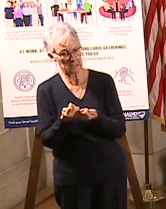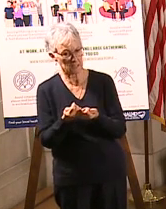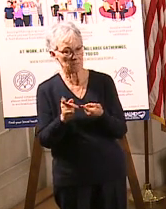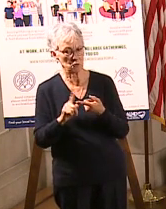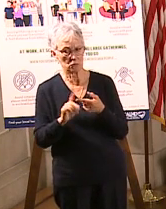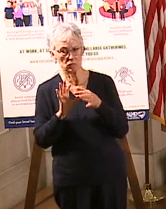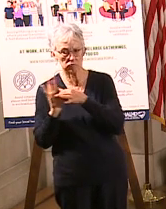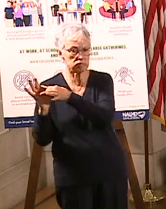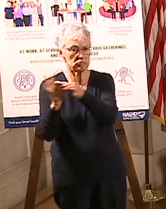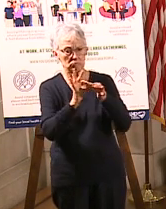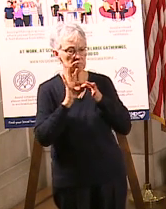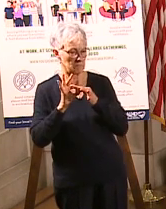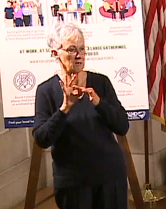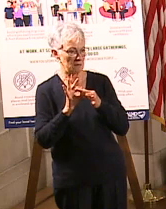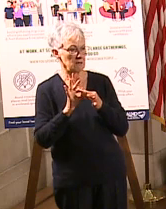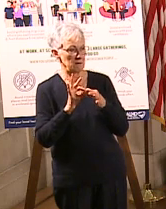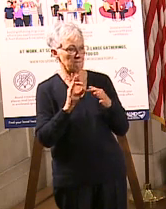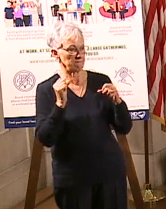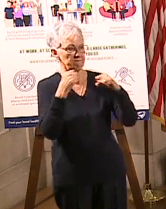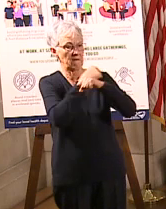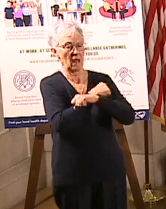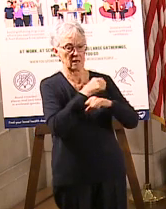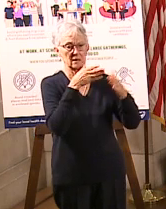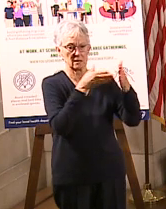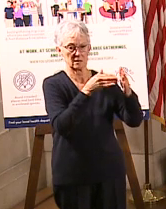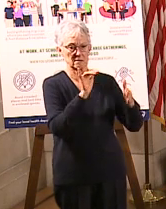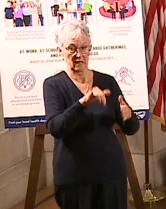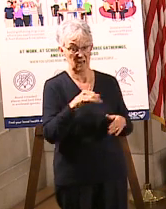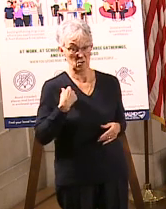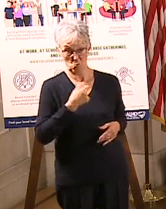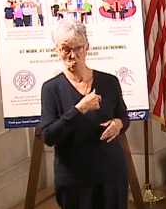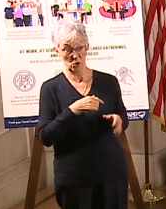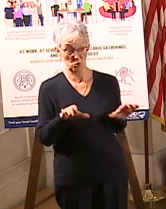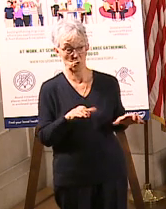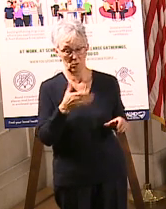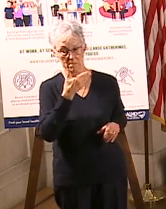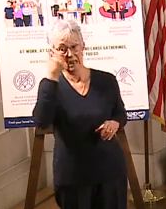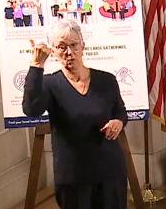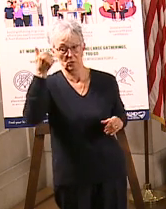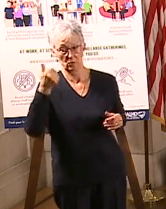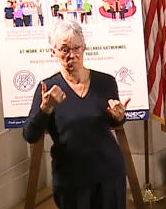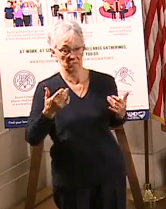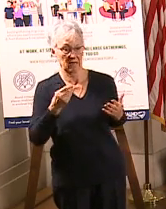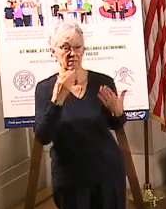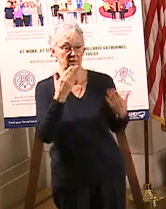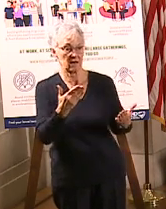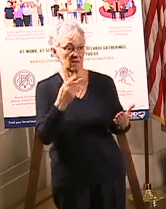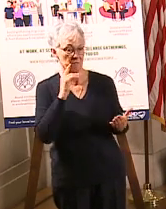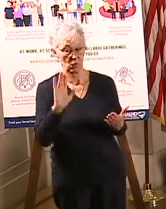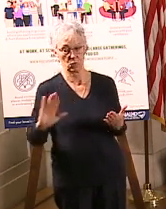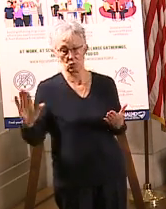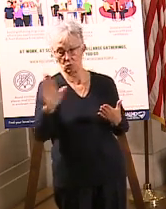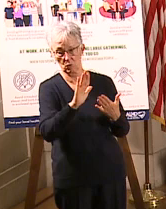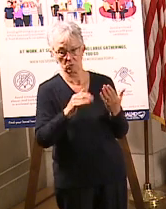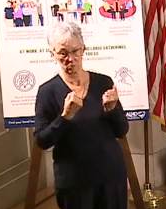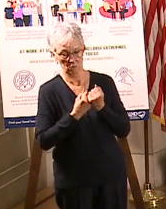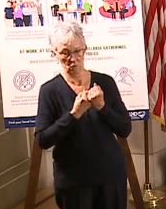2020 report, we're making some real progress, and that's due to everyone getting behind us. Thank you very much.